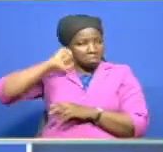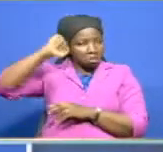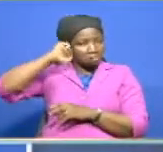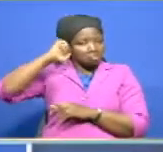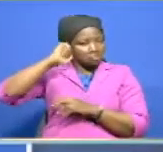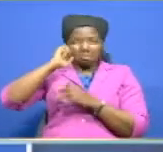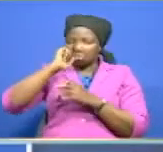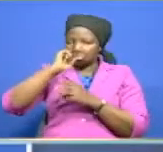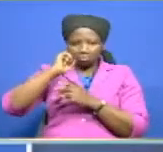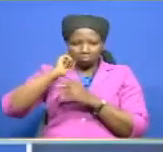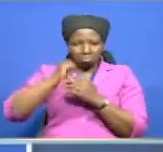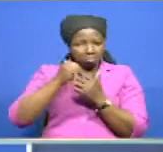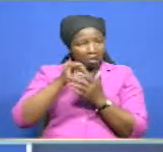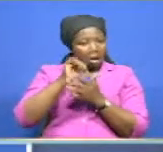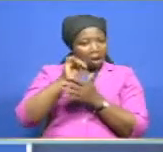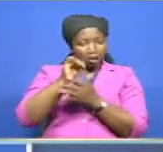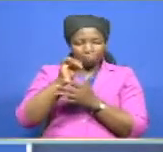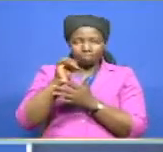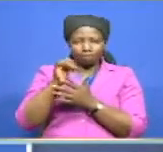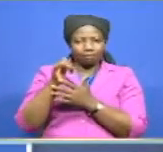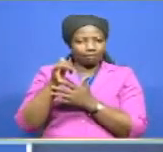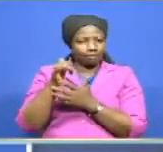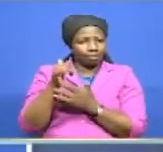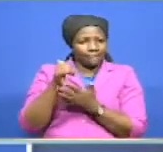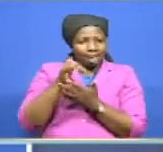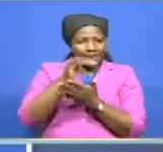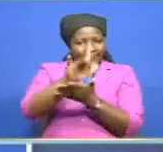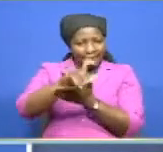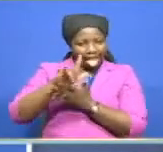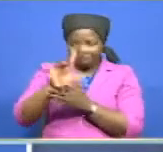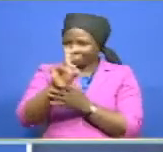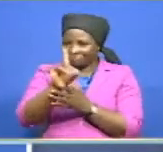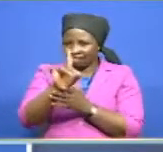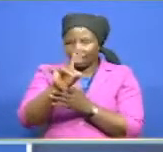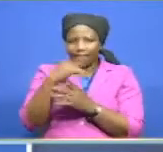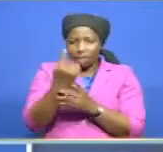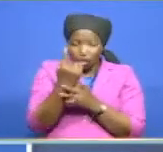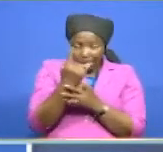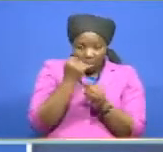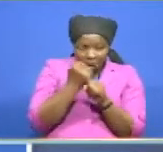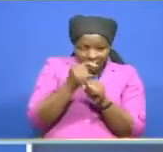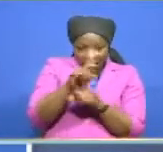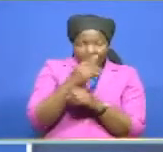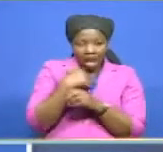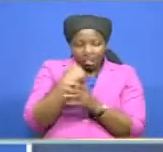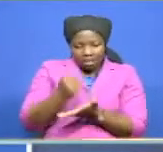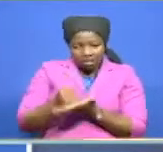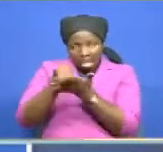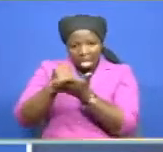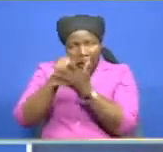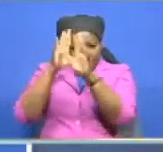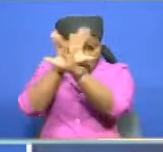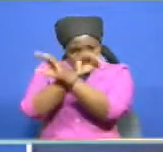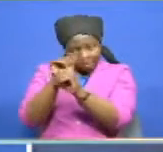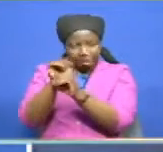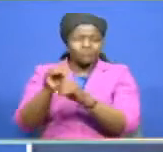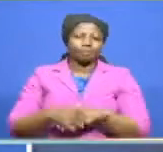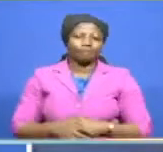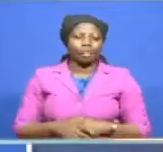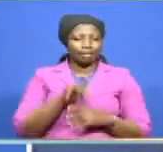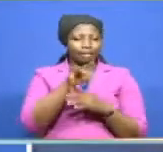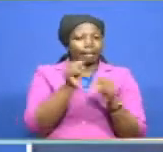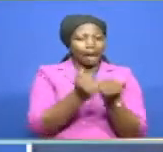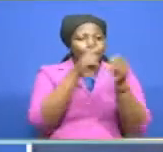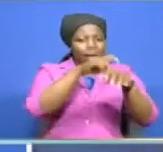helping President Uhuru Kenyatta unite and transform the country. Ruto's remarks came even as ANC party leader Musalia